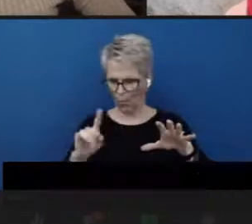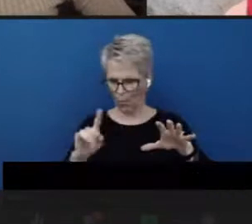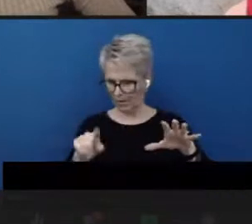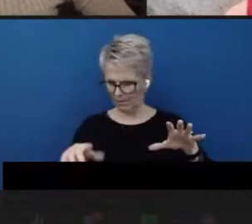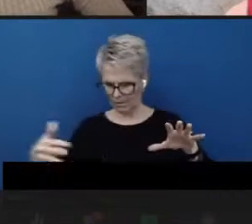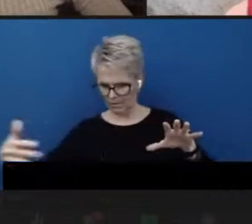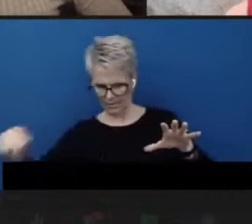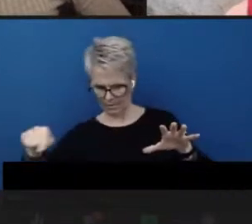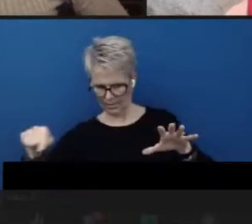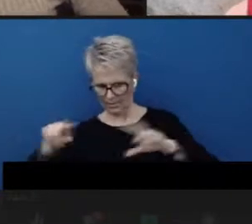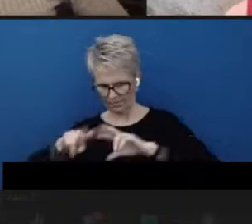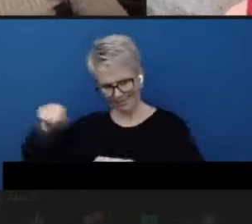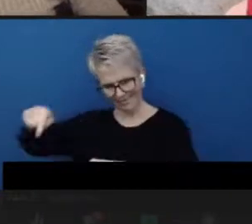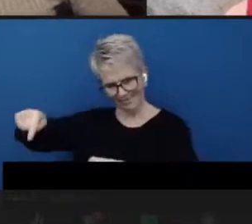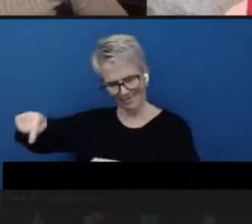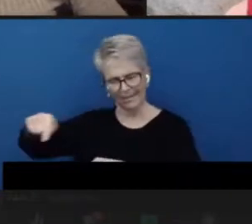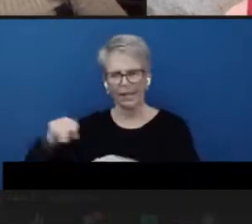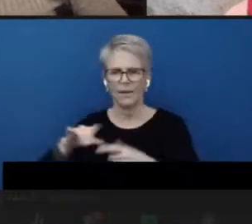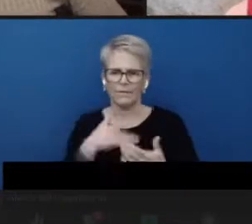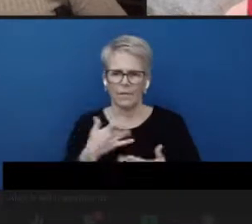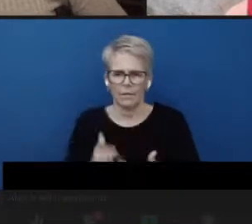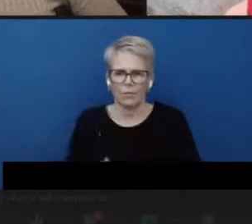Also, it felt important to,